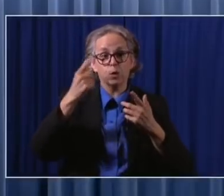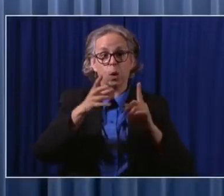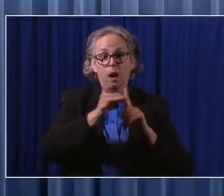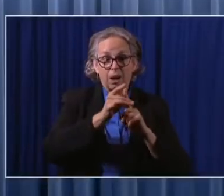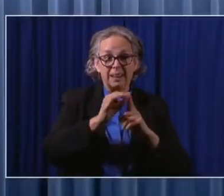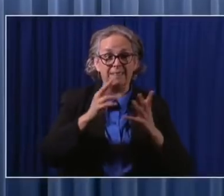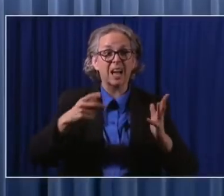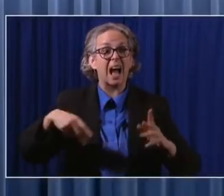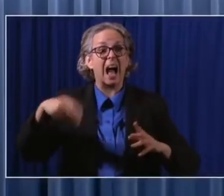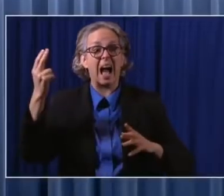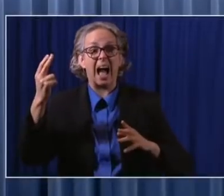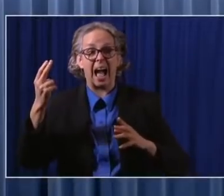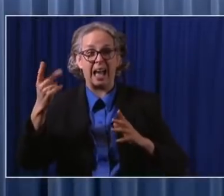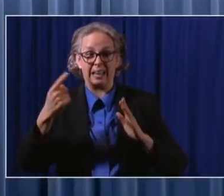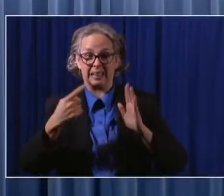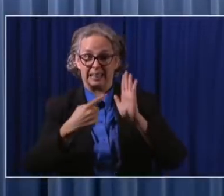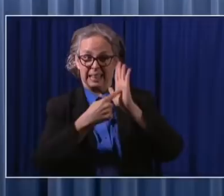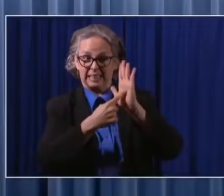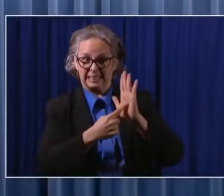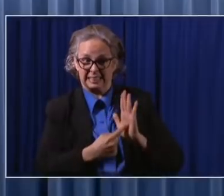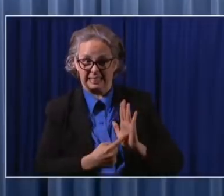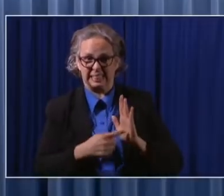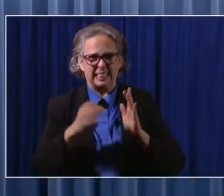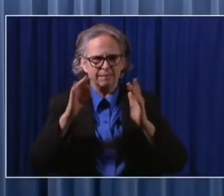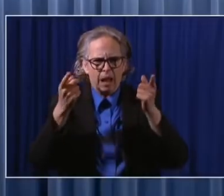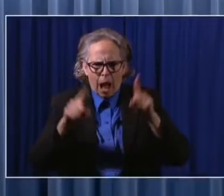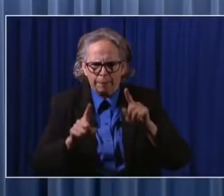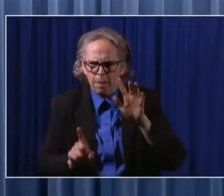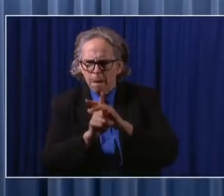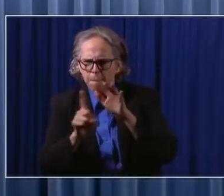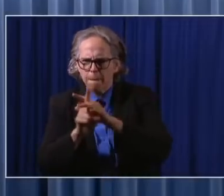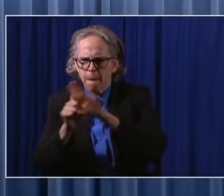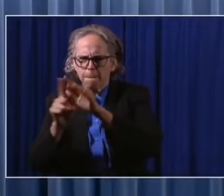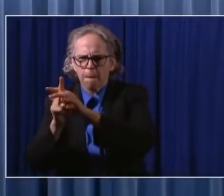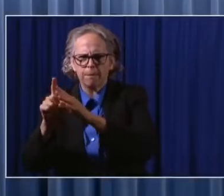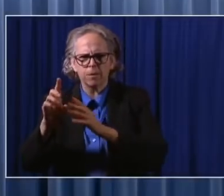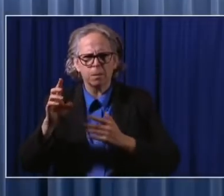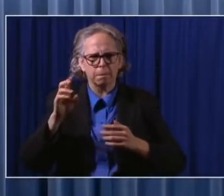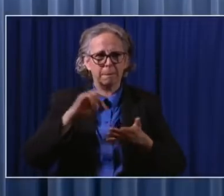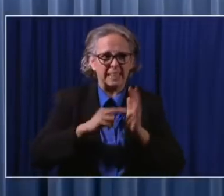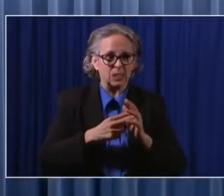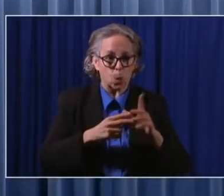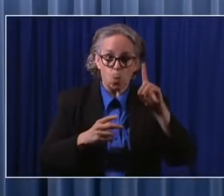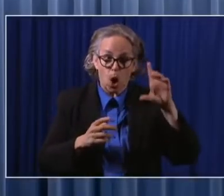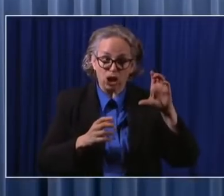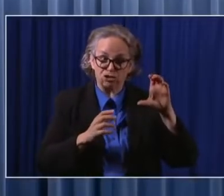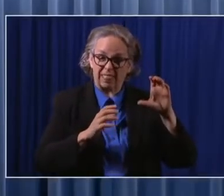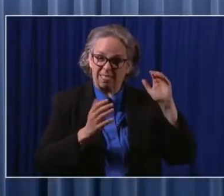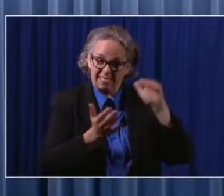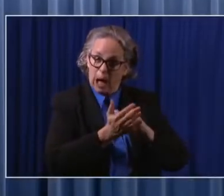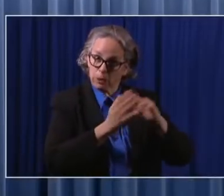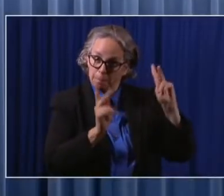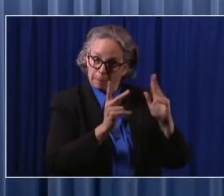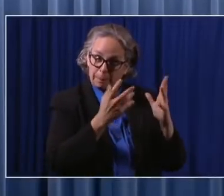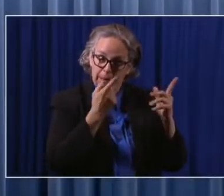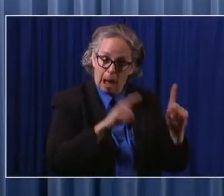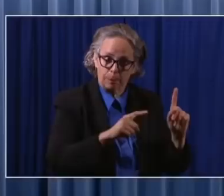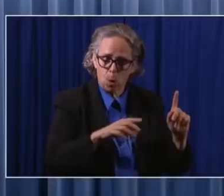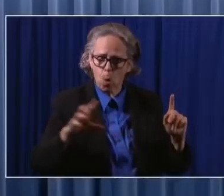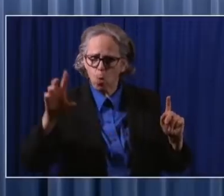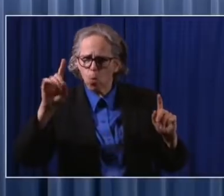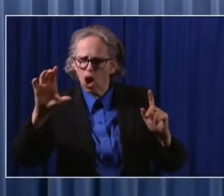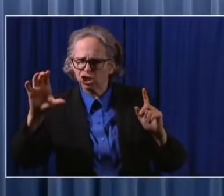And that is 100 new cases per 100,000 people over the last 2 weeks. For a county to be considered